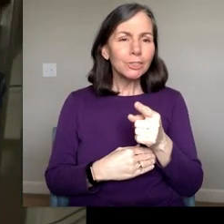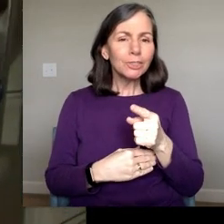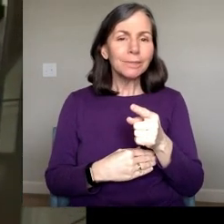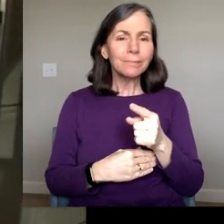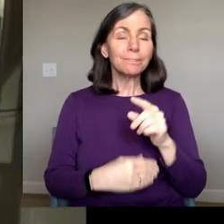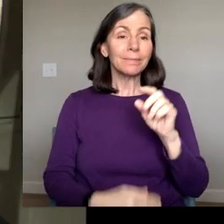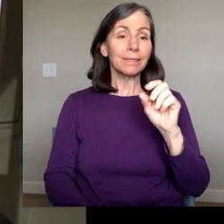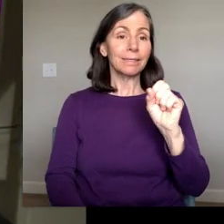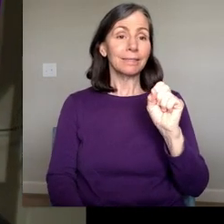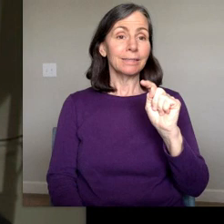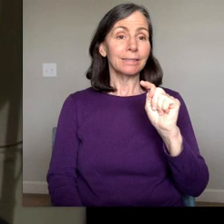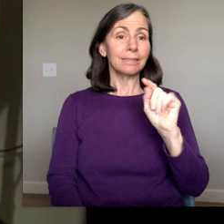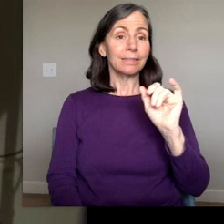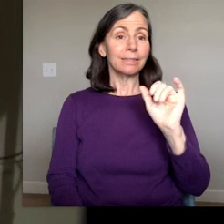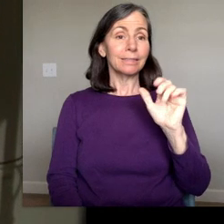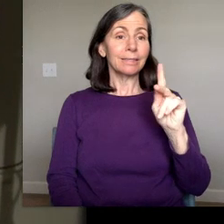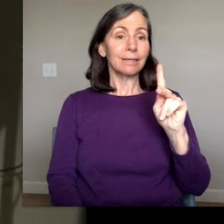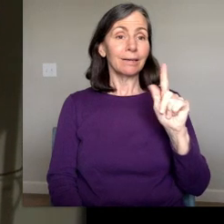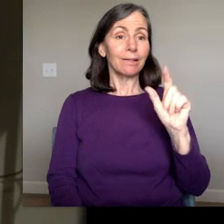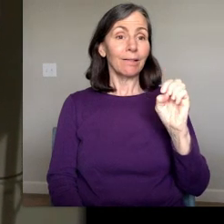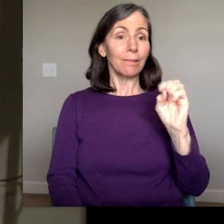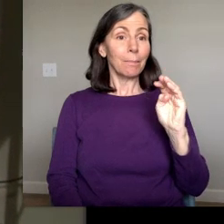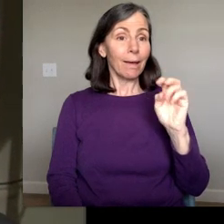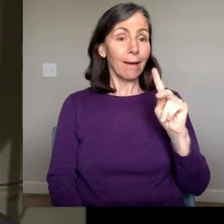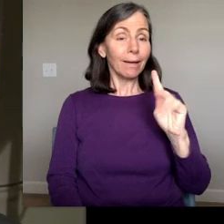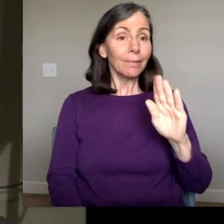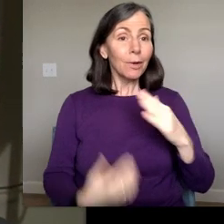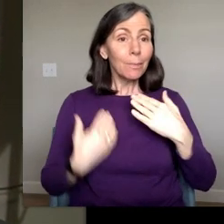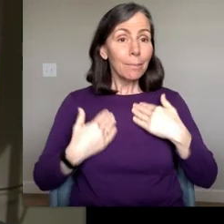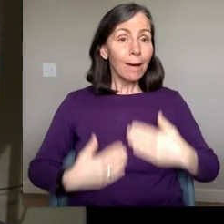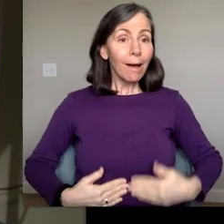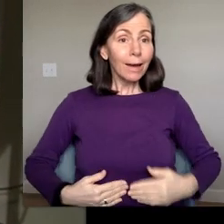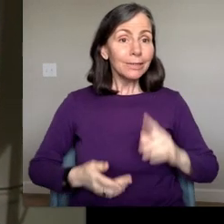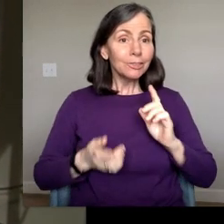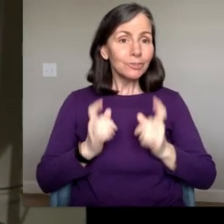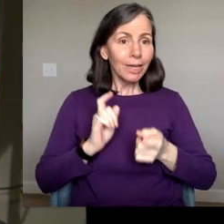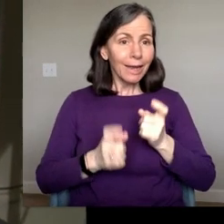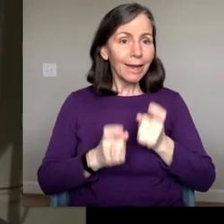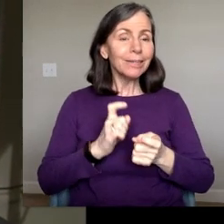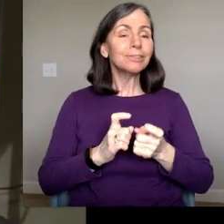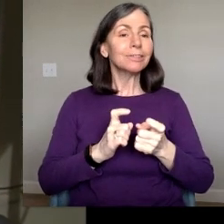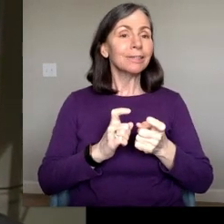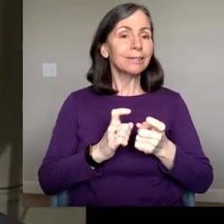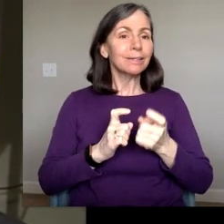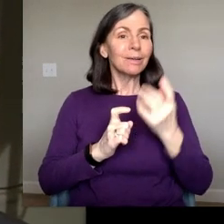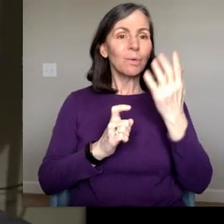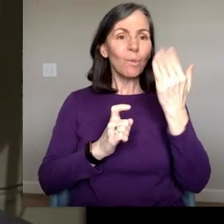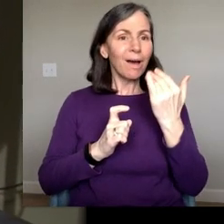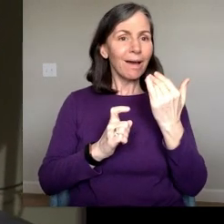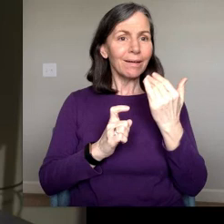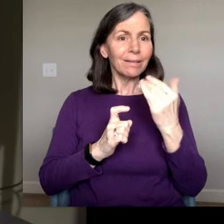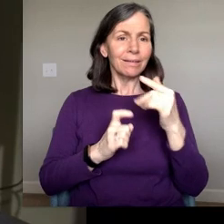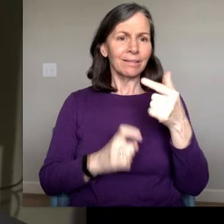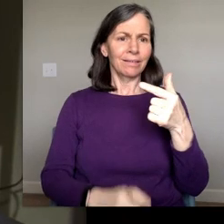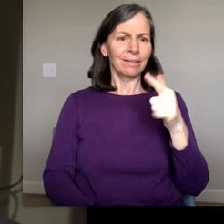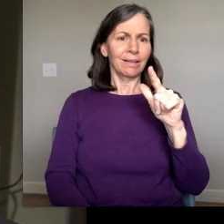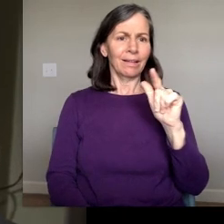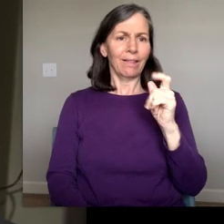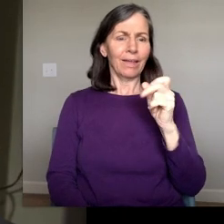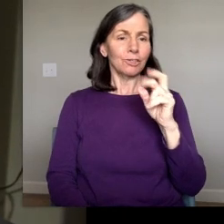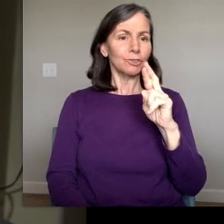Stickleback bodies changed in many ways as they adapted to life in post-glacial lakes. They got